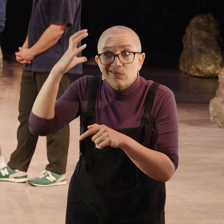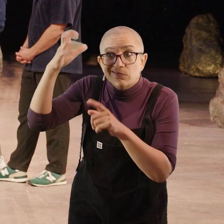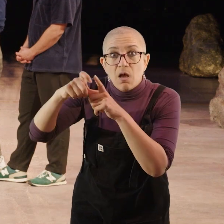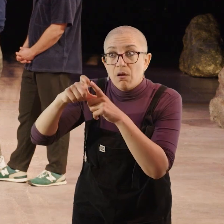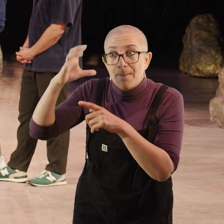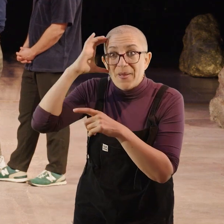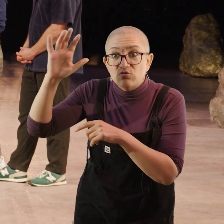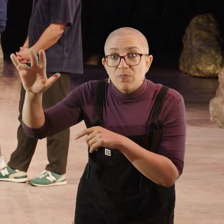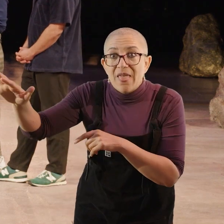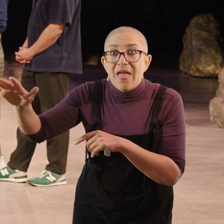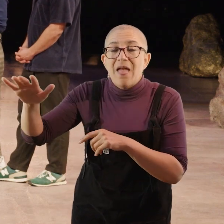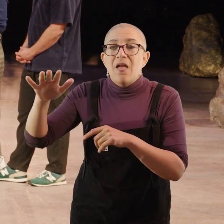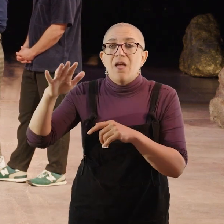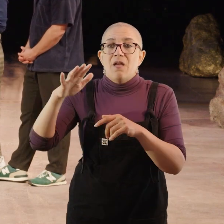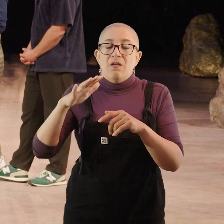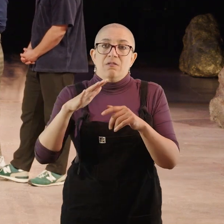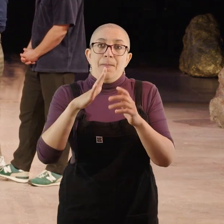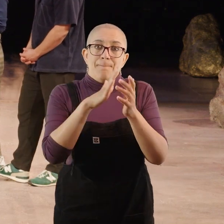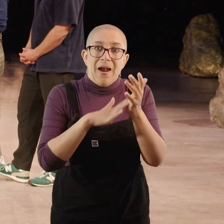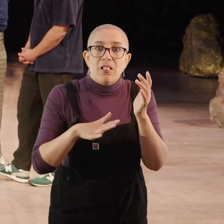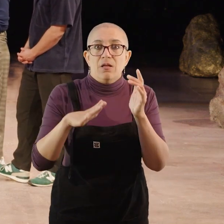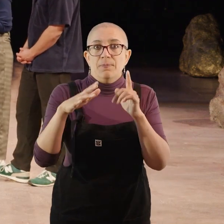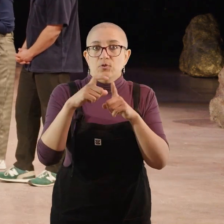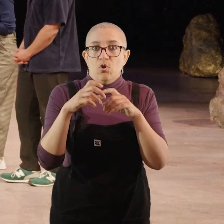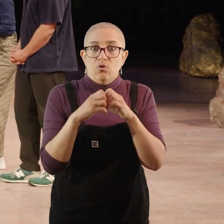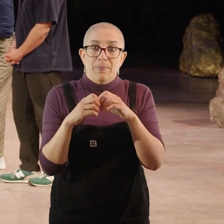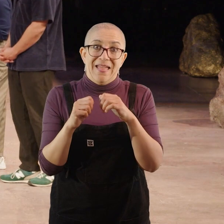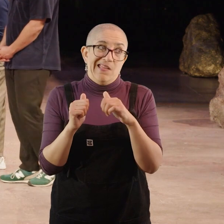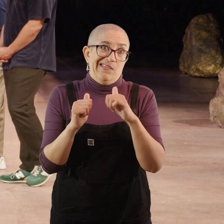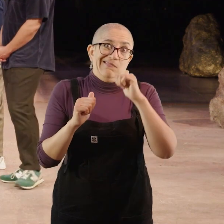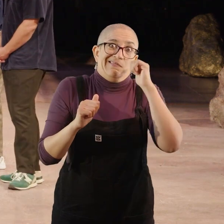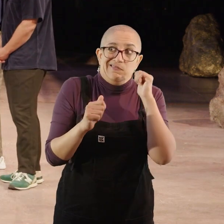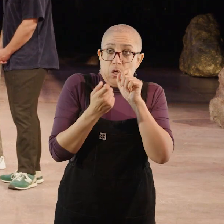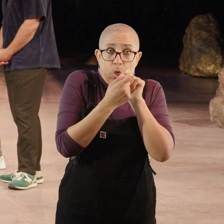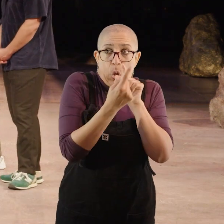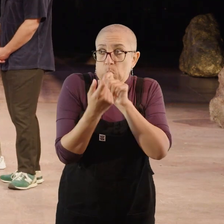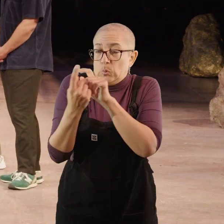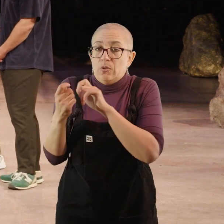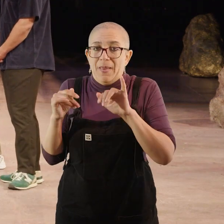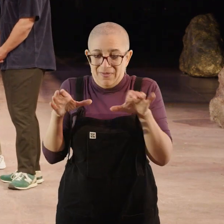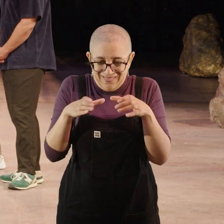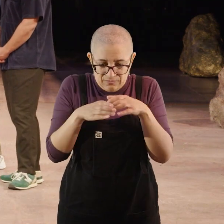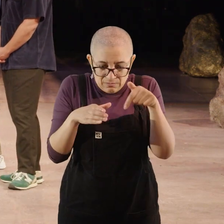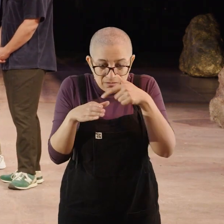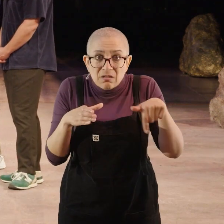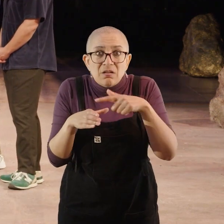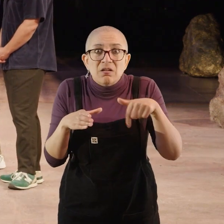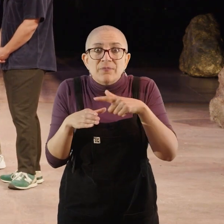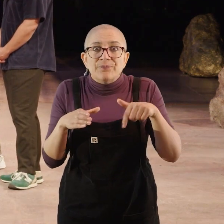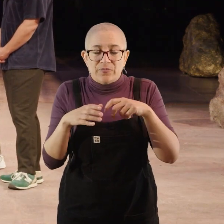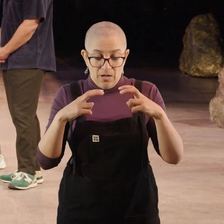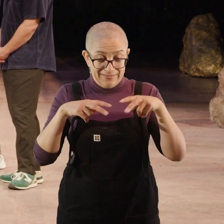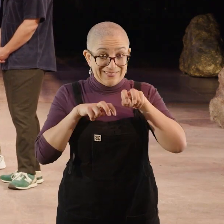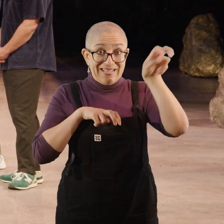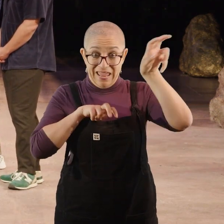know. Malcolm, there's Donald Bang. Yeah, they're all really there, close, as if this is a sort of a sort of a